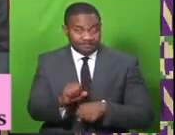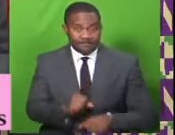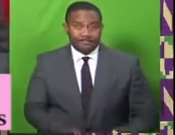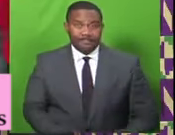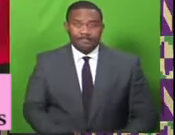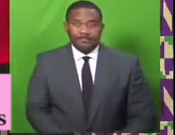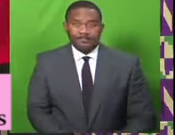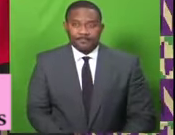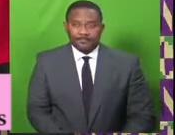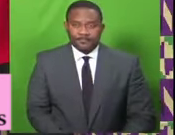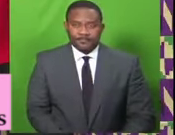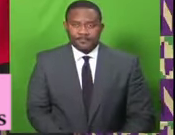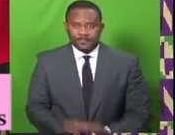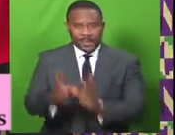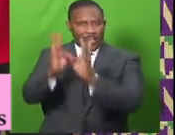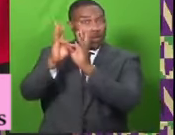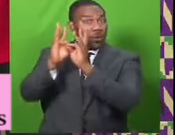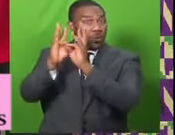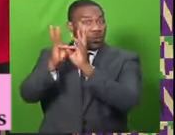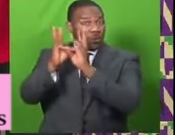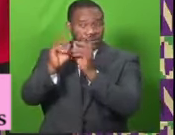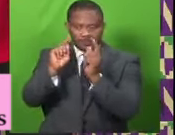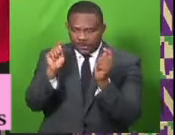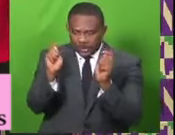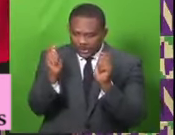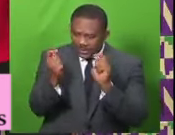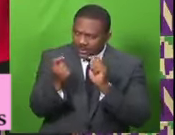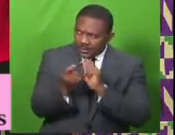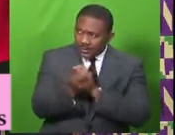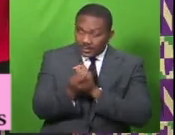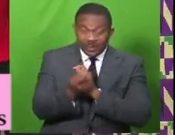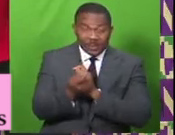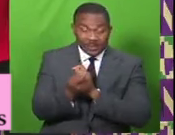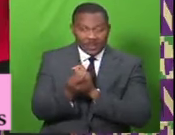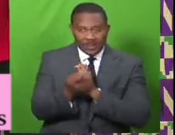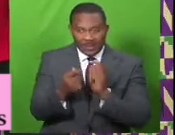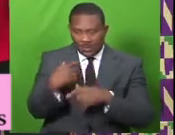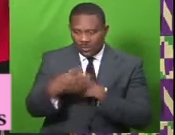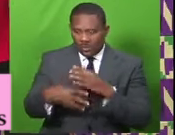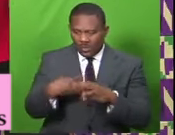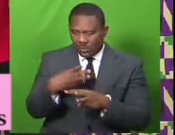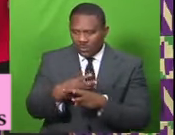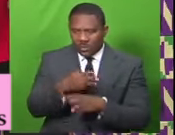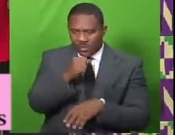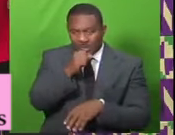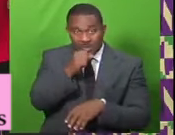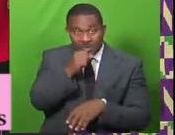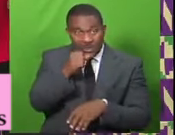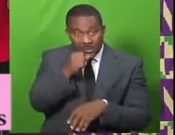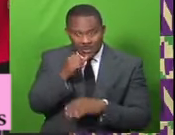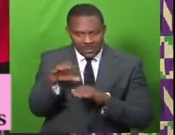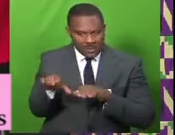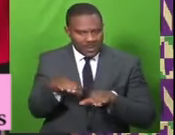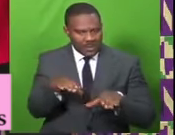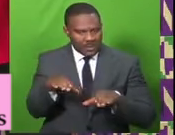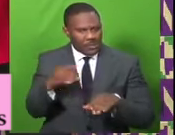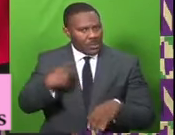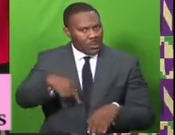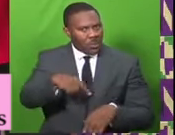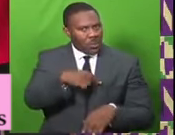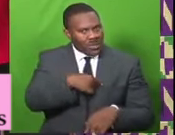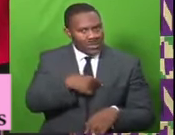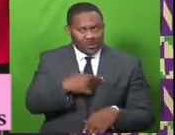the impact of climate change and variability on global agricultural activities is a call to all of us, and indeed